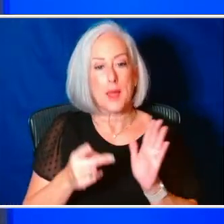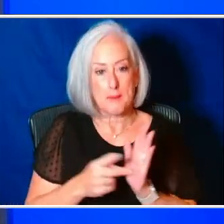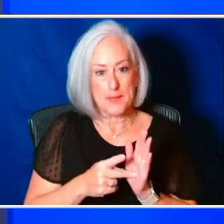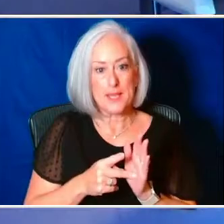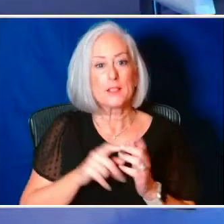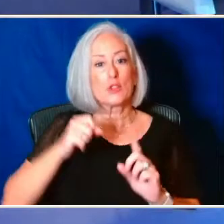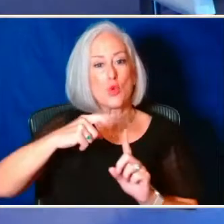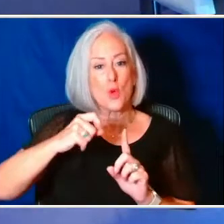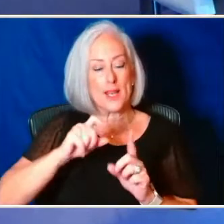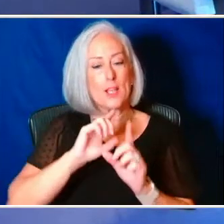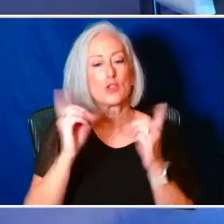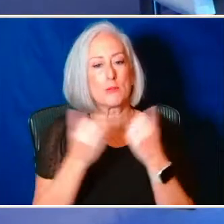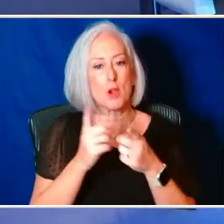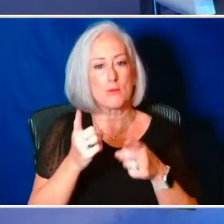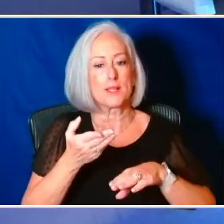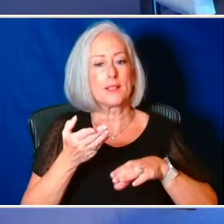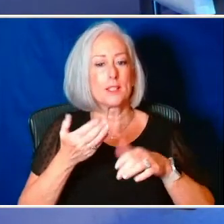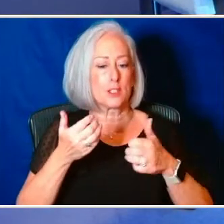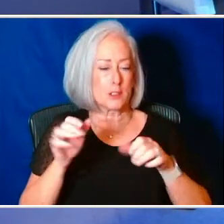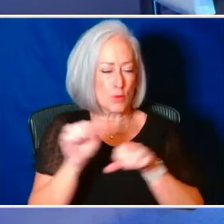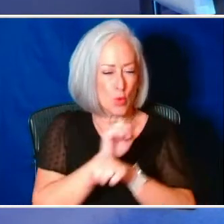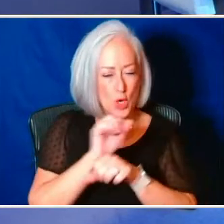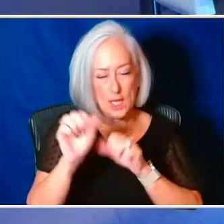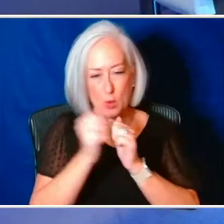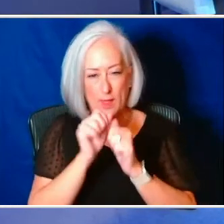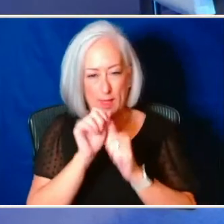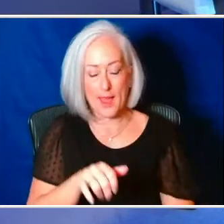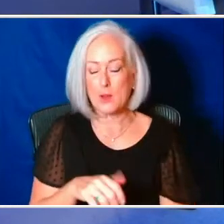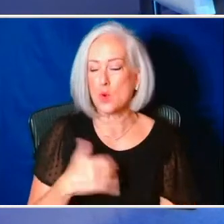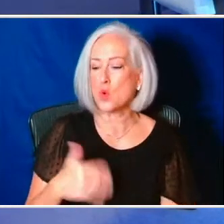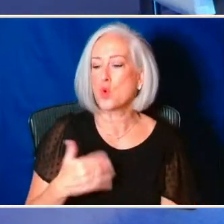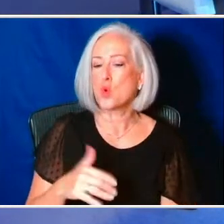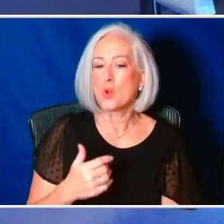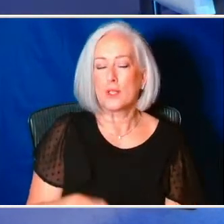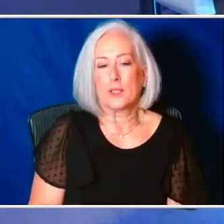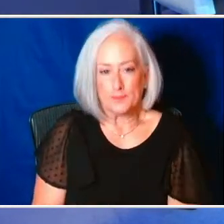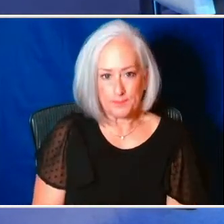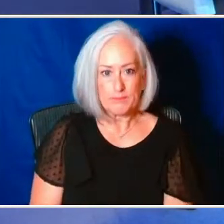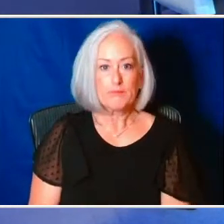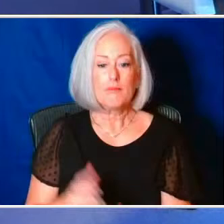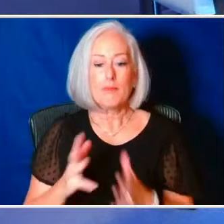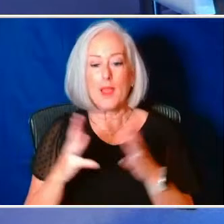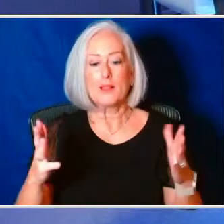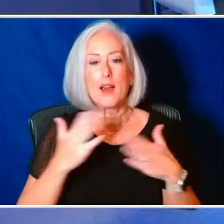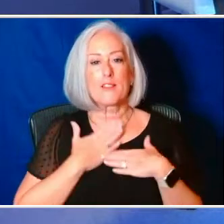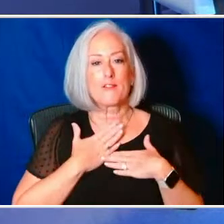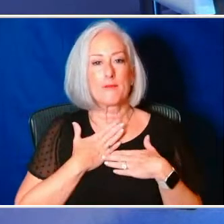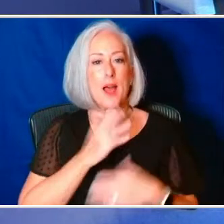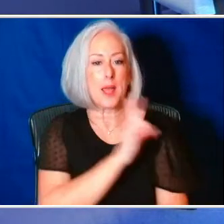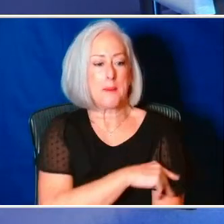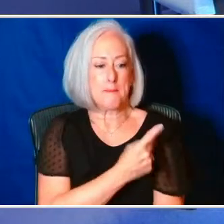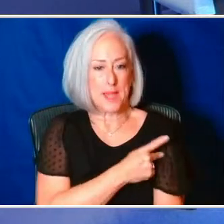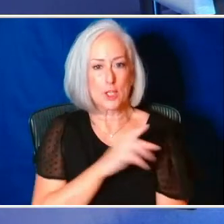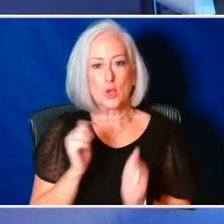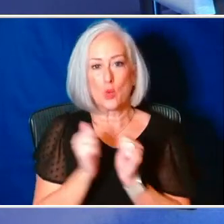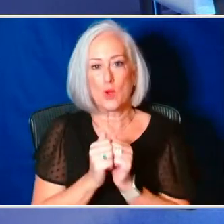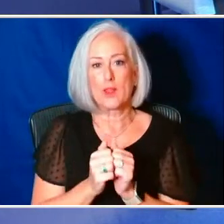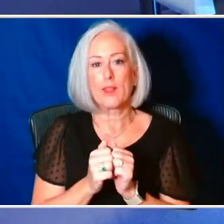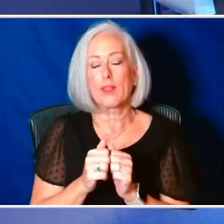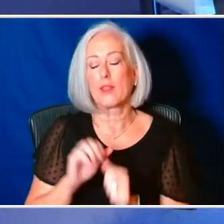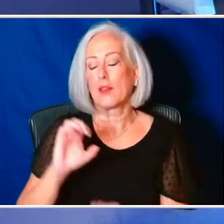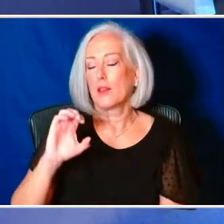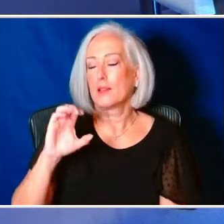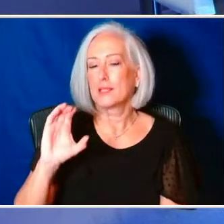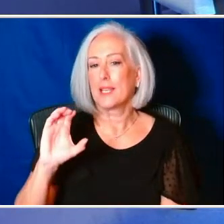So yeah, it's a really big deal, I think. And but to your point, a lot of my patients with COPD or emphysema, if they've smoked so much, they've had so